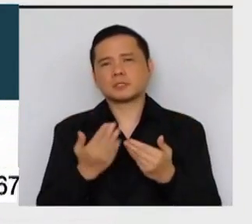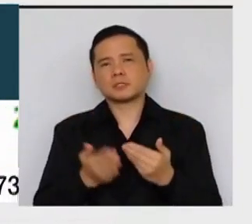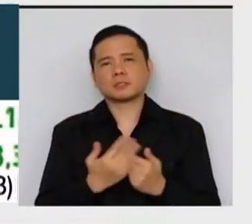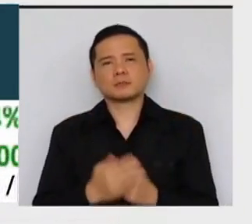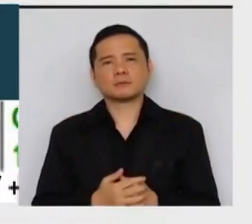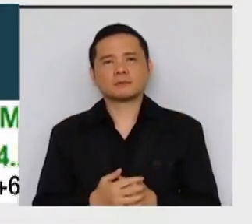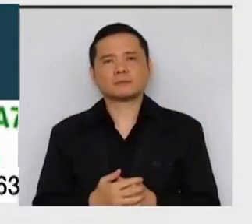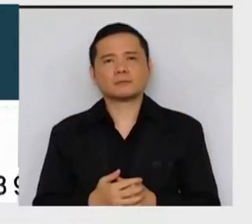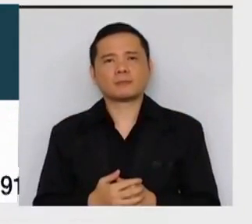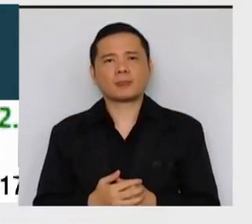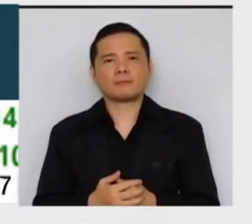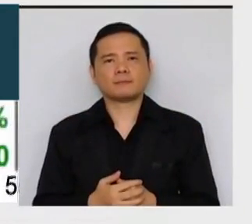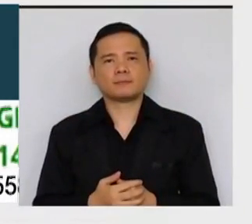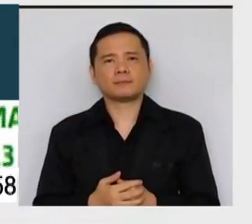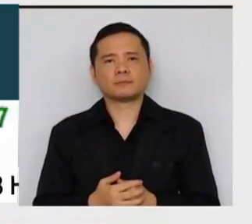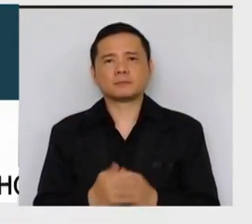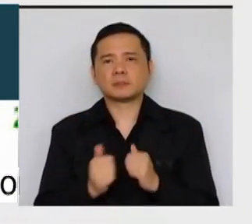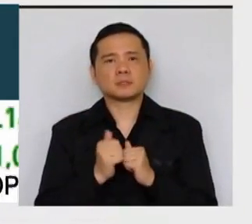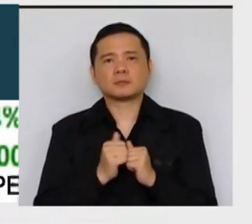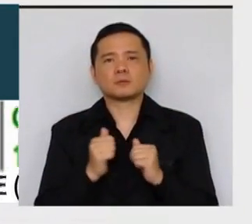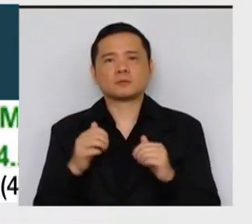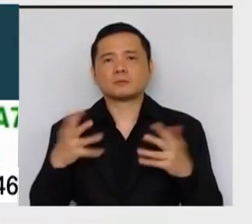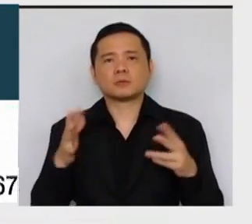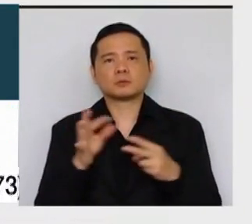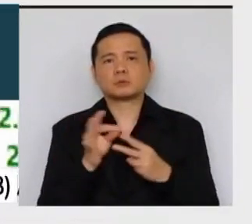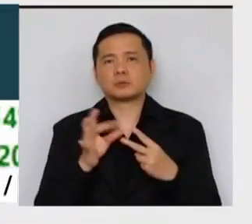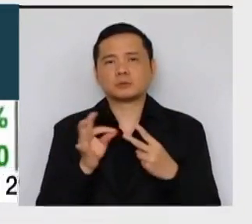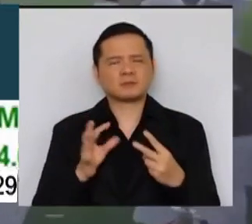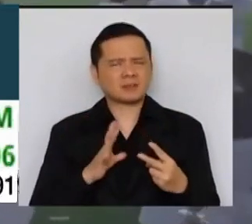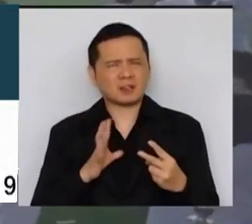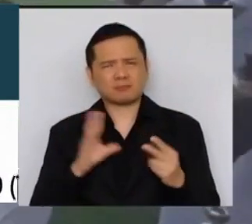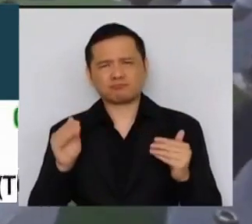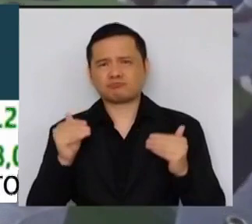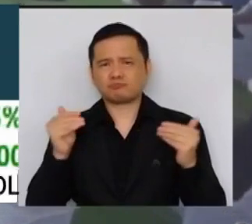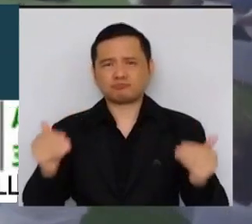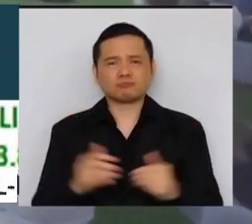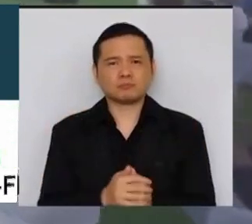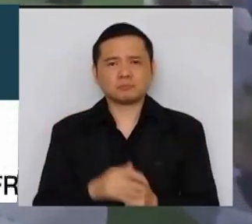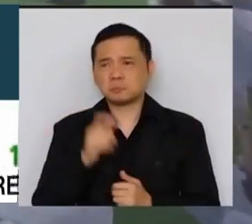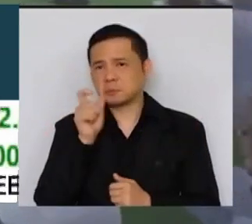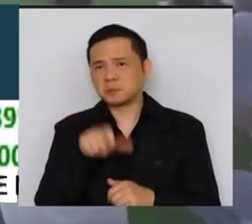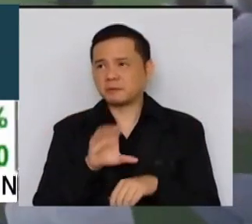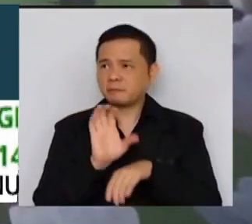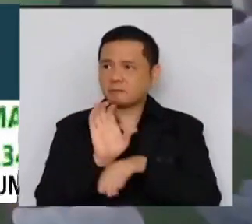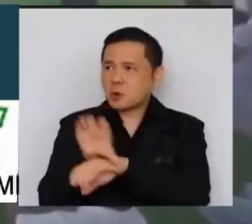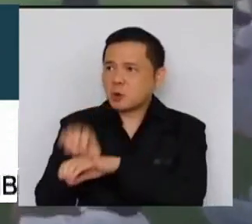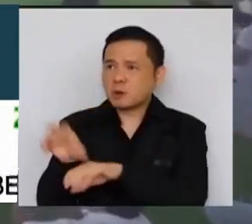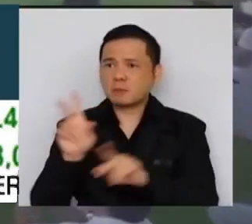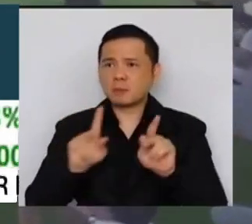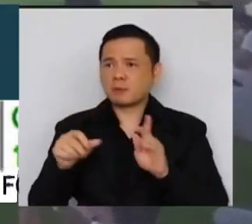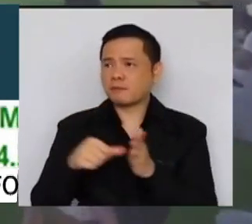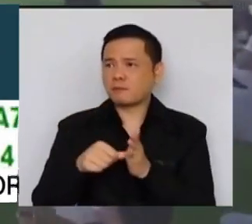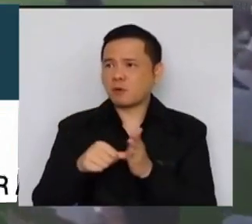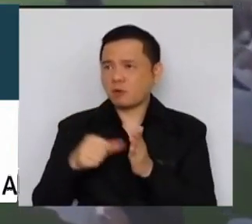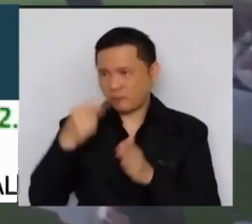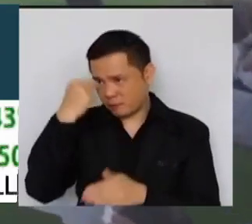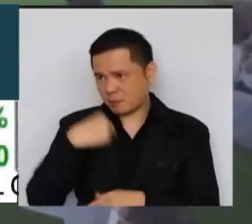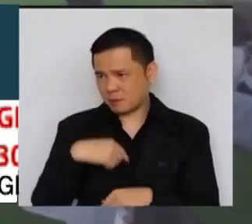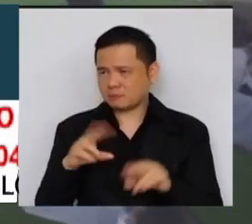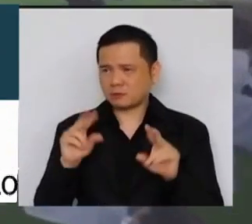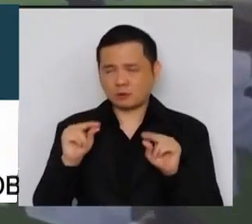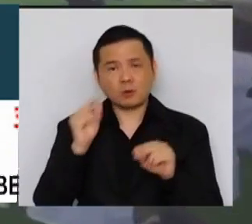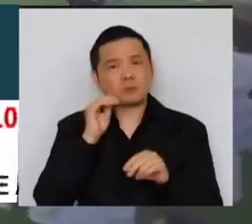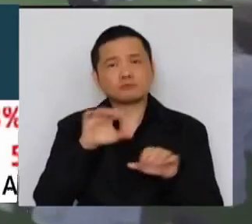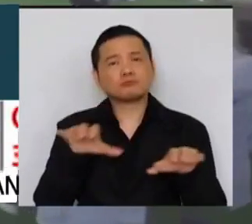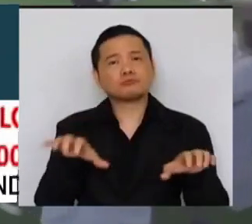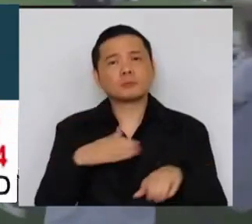na, wala tayong choice, gagawin natin. I don't force anyone or ask anyone to vote for me. I'll just do my best.